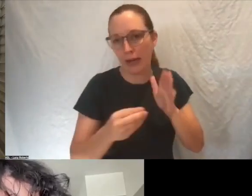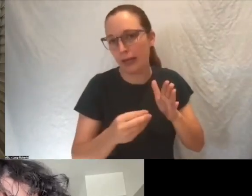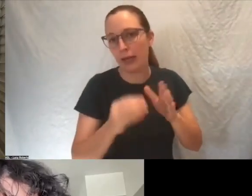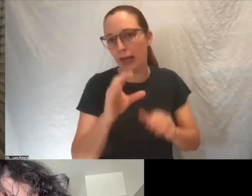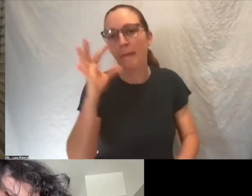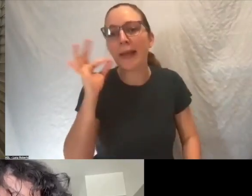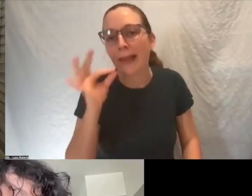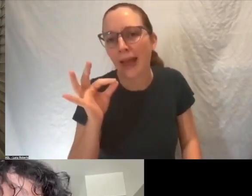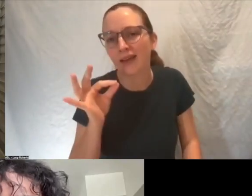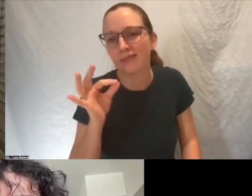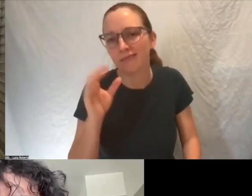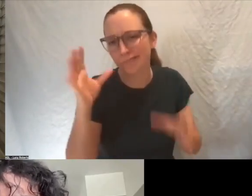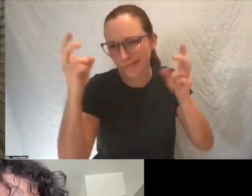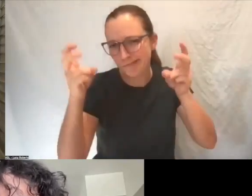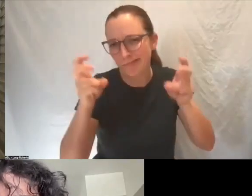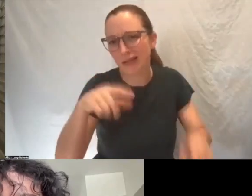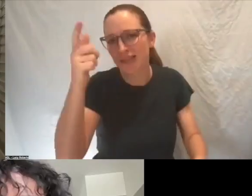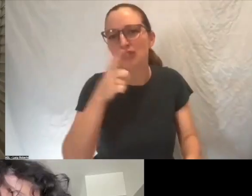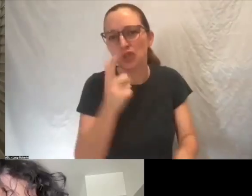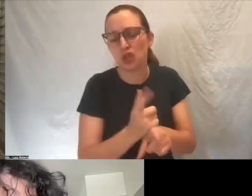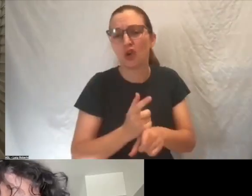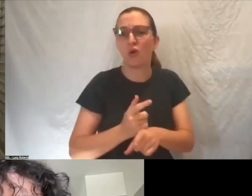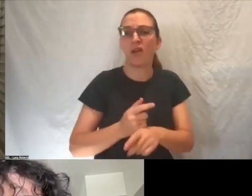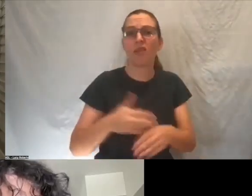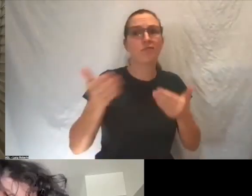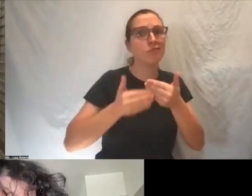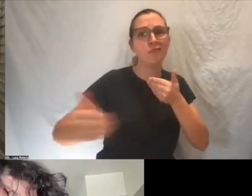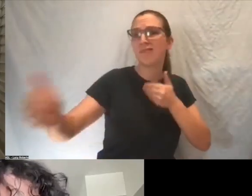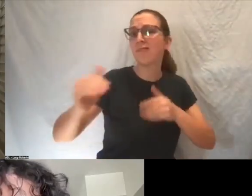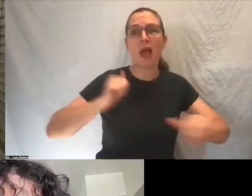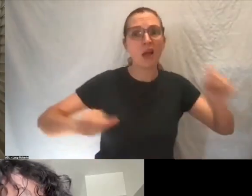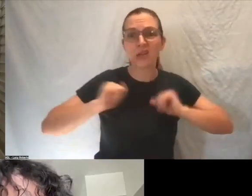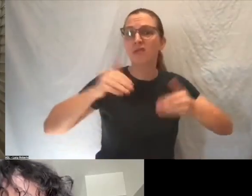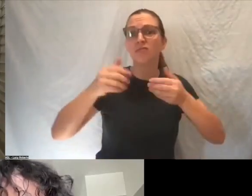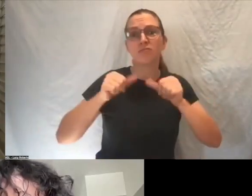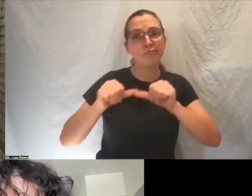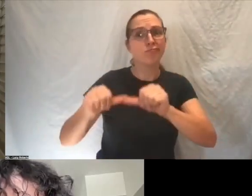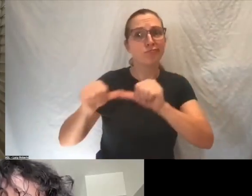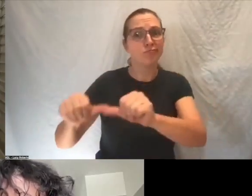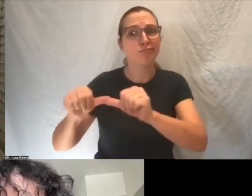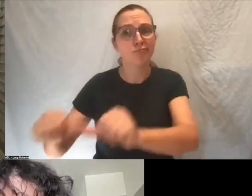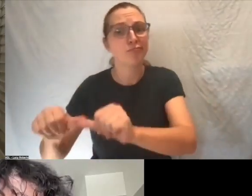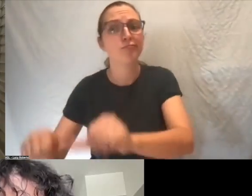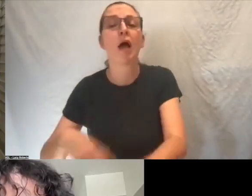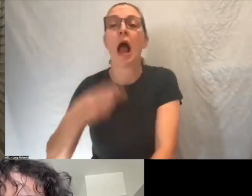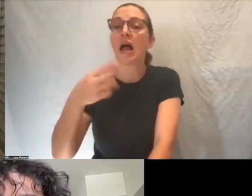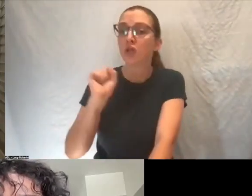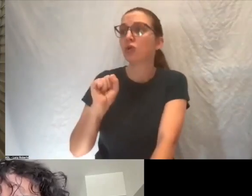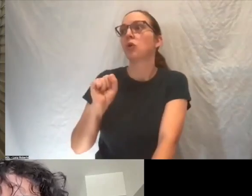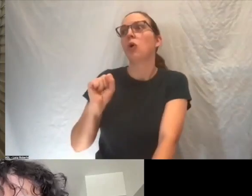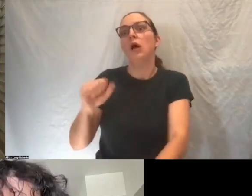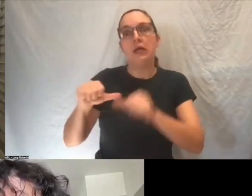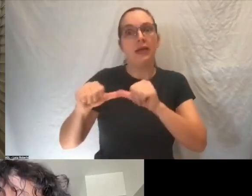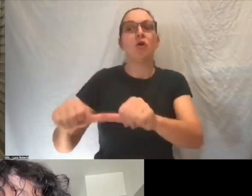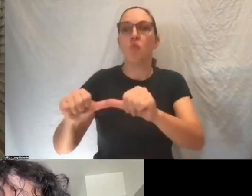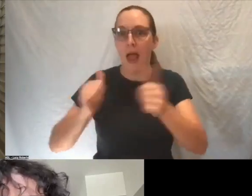continued acting throughout the rest of elementary school and then middle school and then ultimately high school. And then having